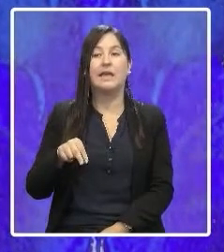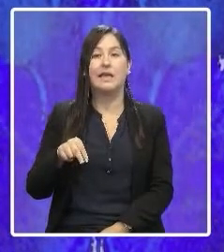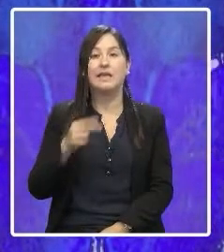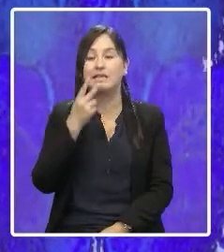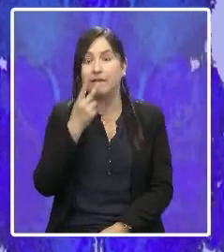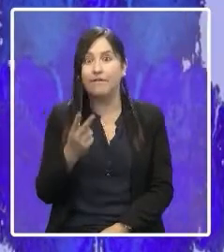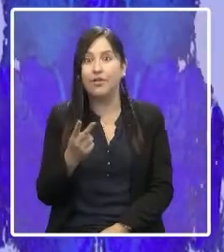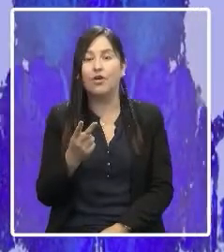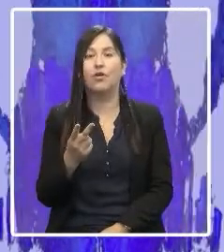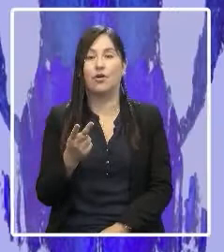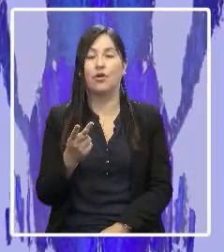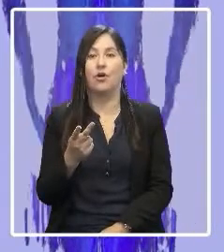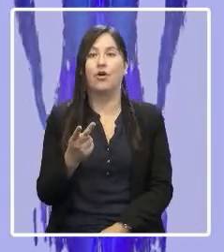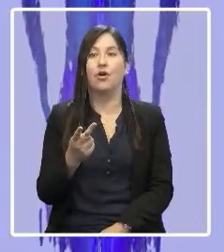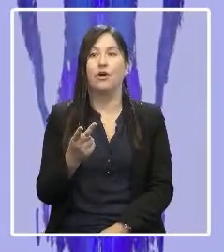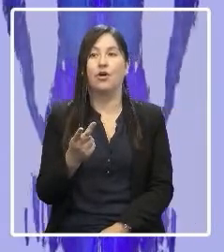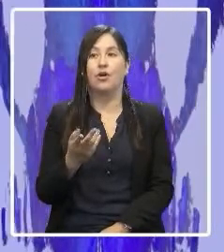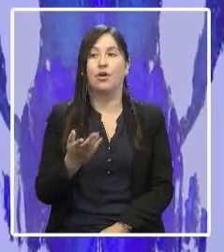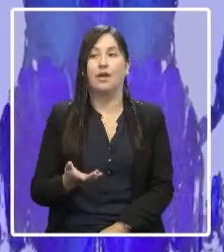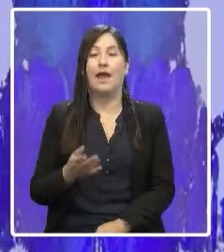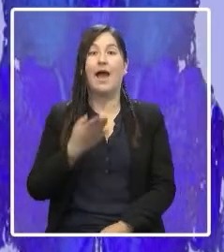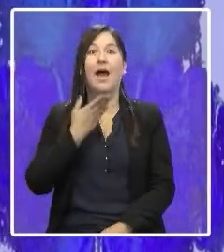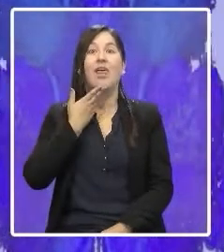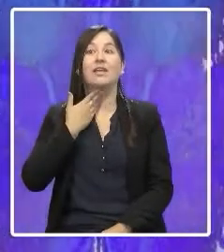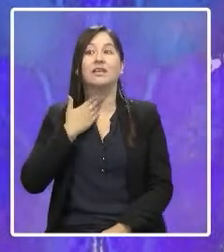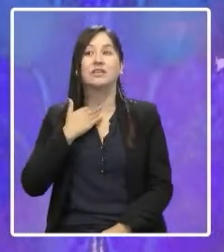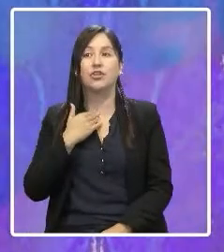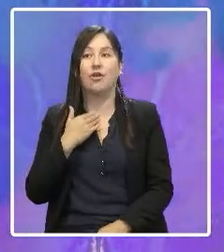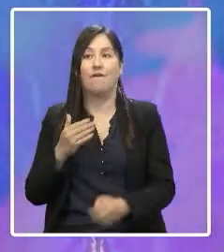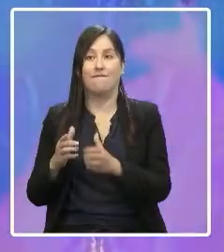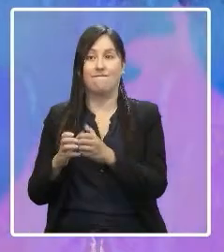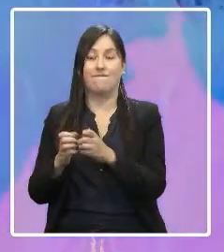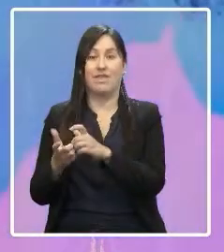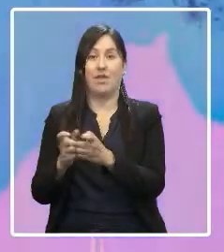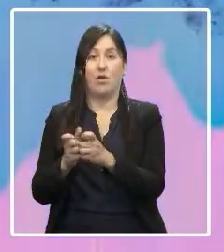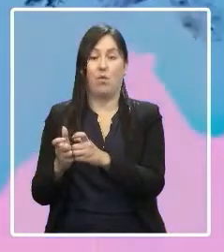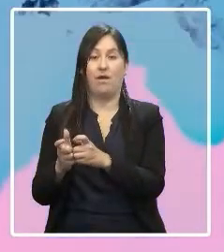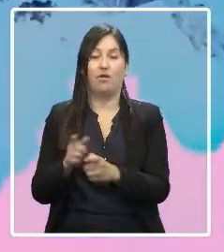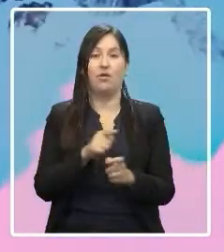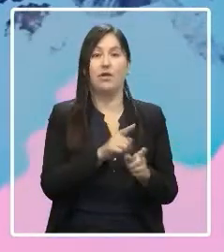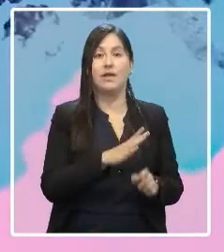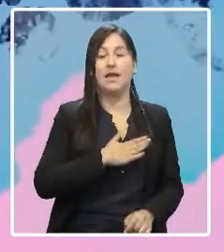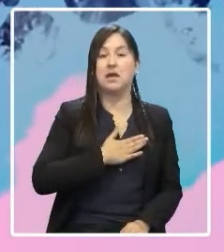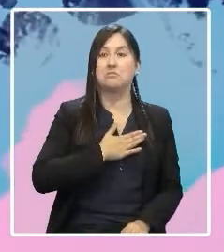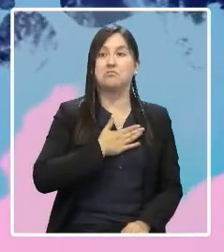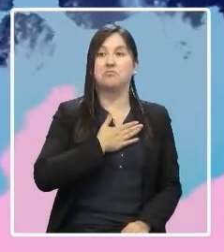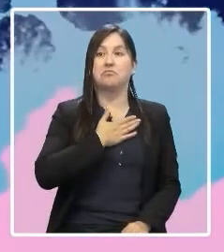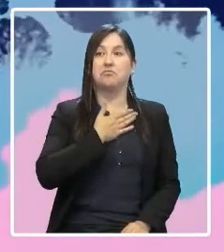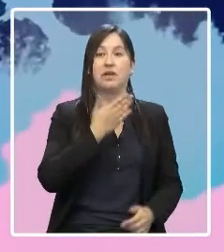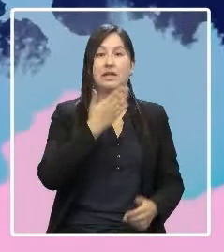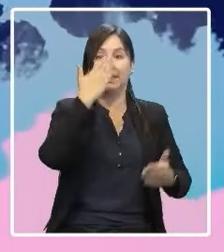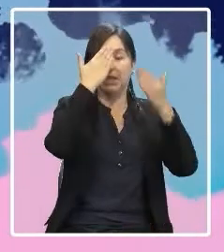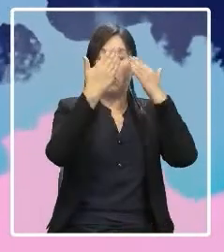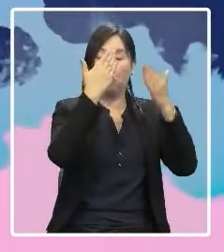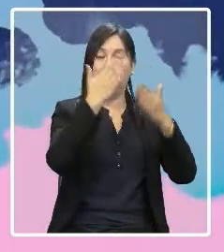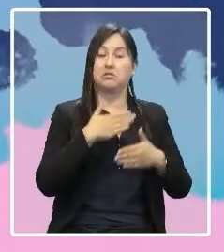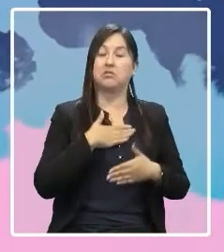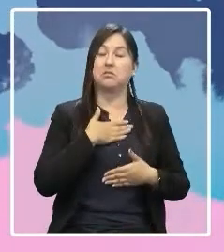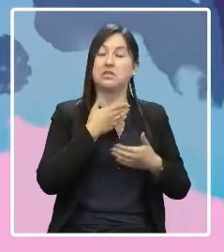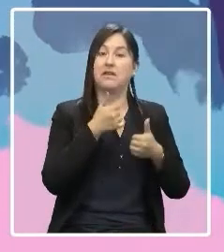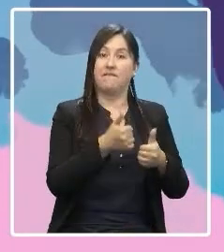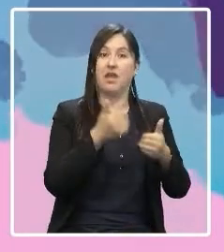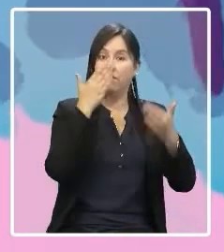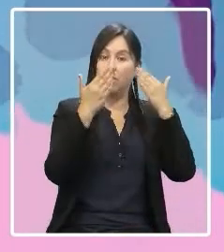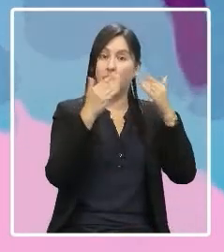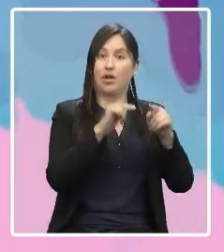studies with just under 60,000 individuals across 20 different countries. And what they found was that there was a moderately